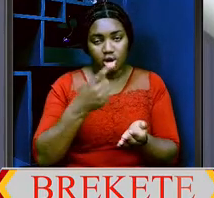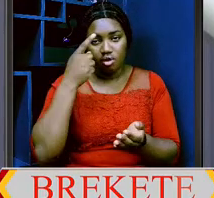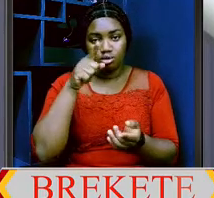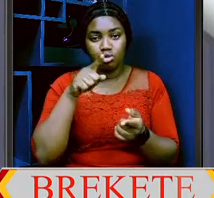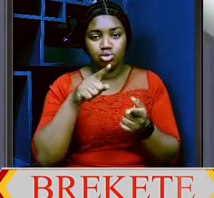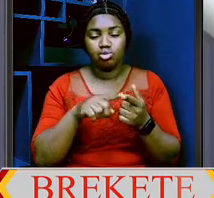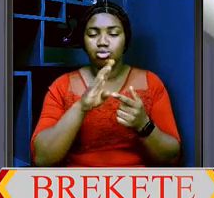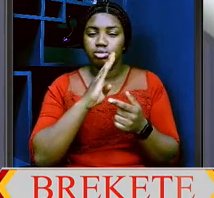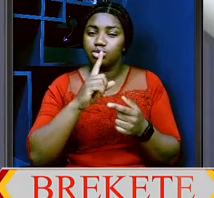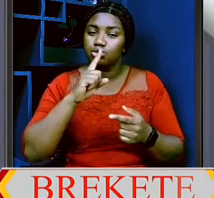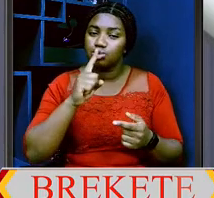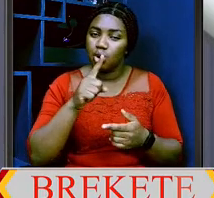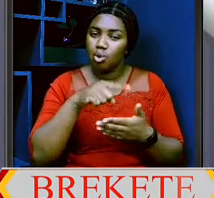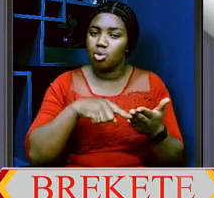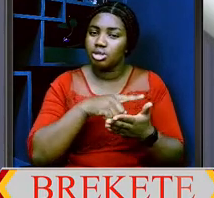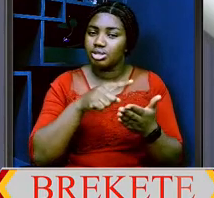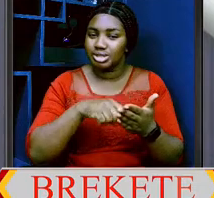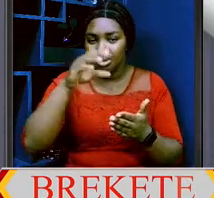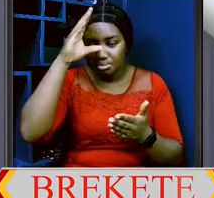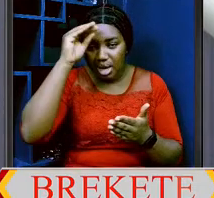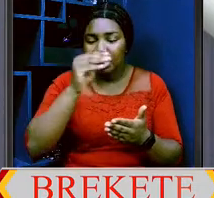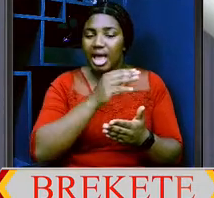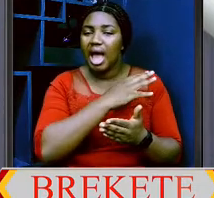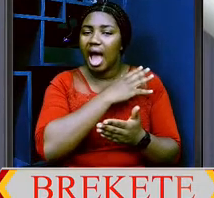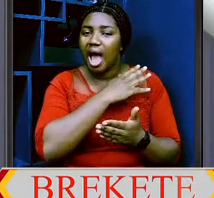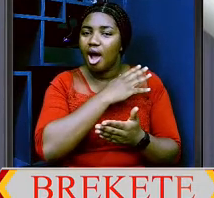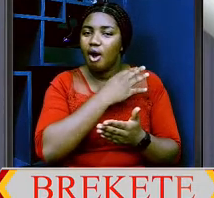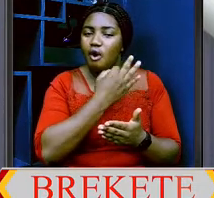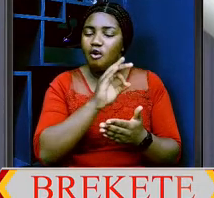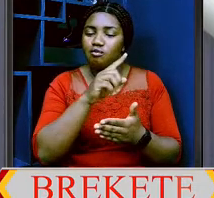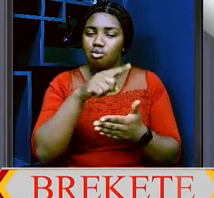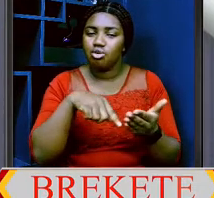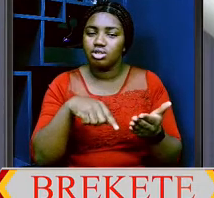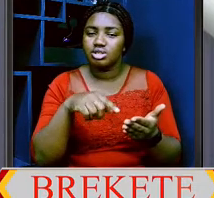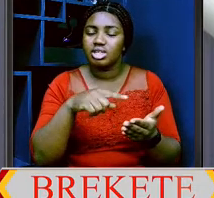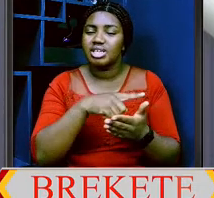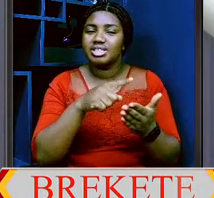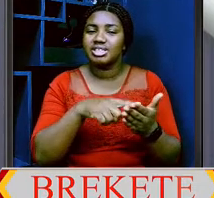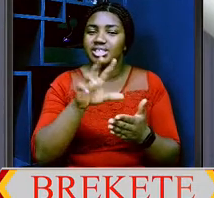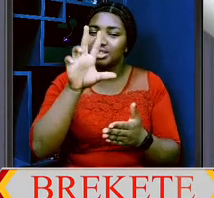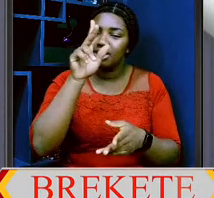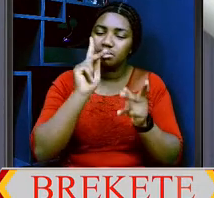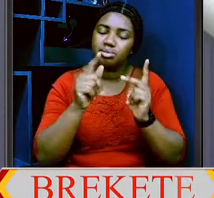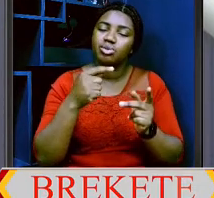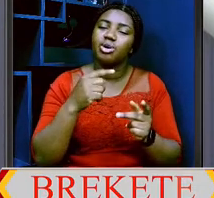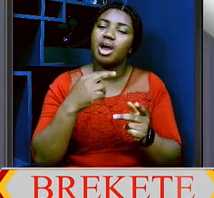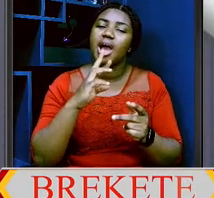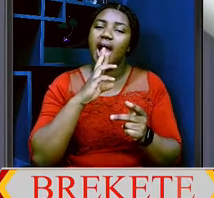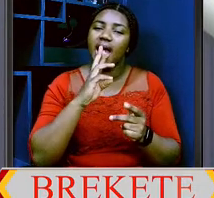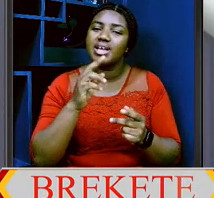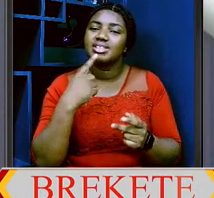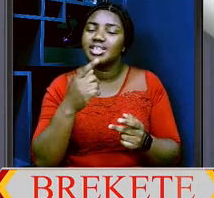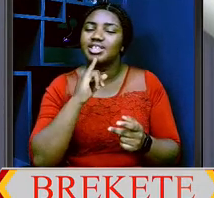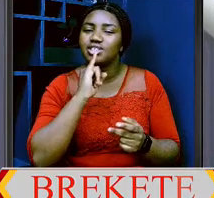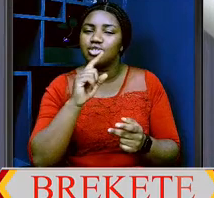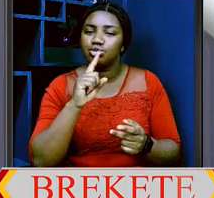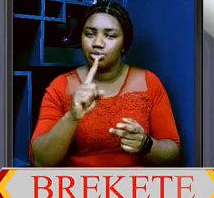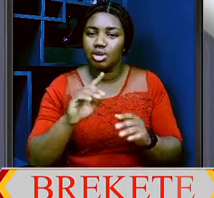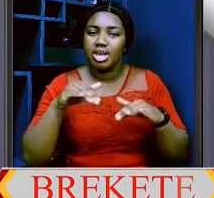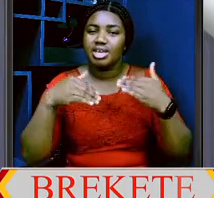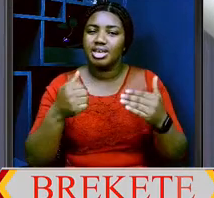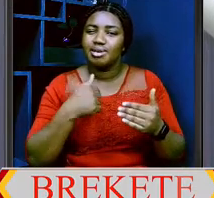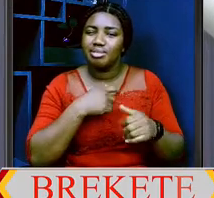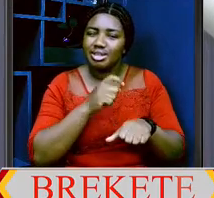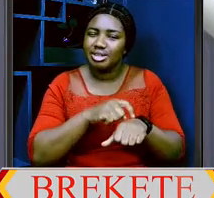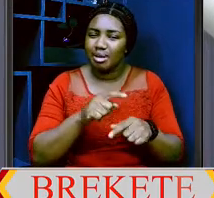with this man and this other woman and this other Papa they talk not true give